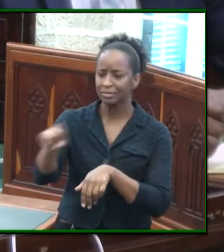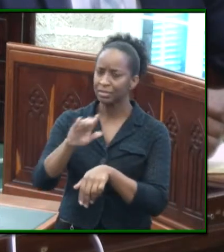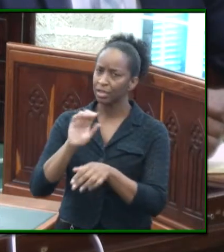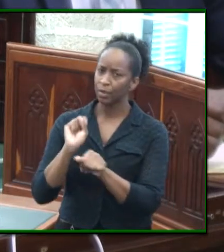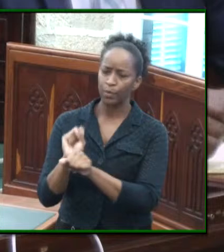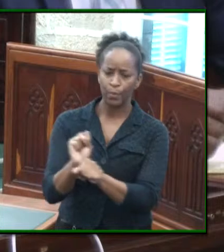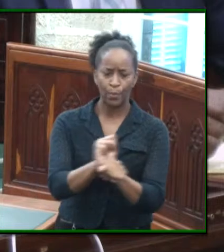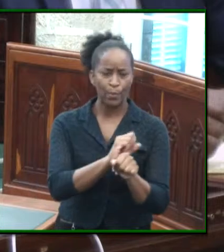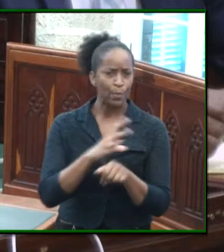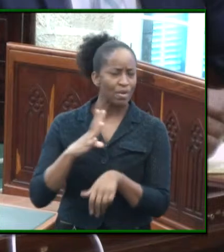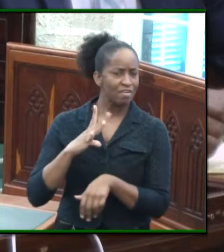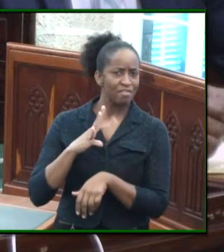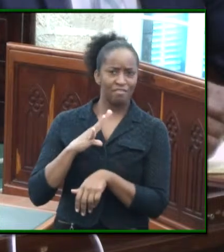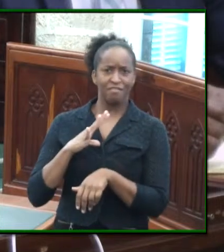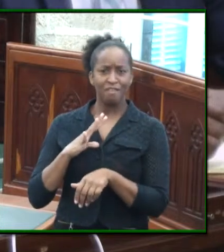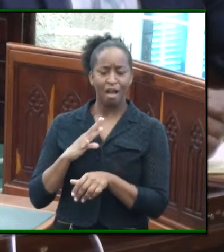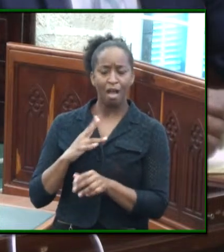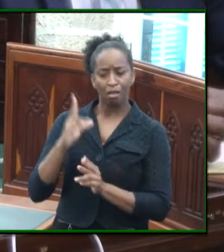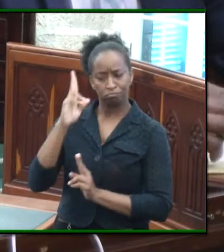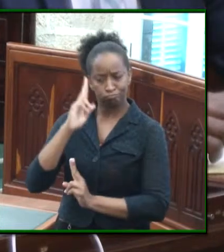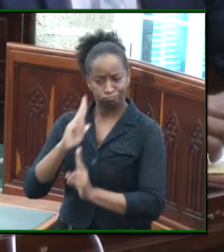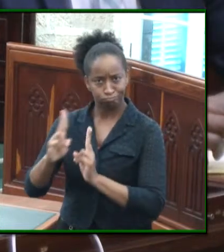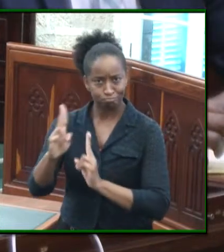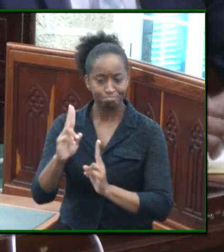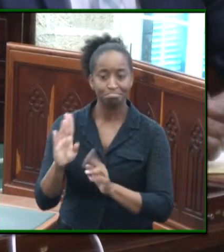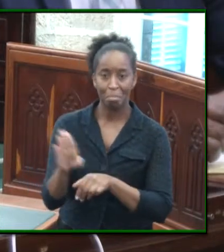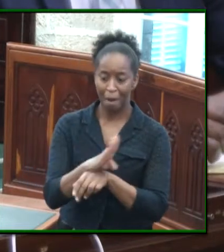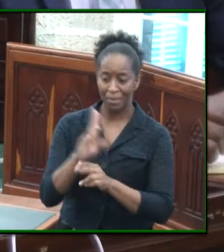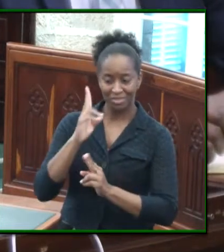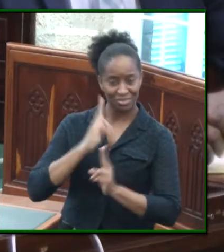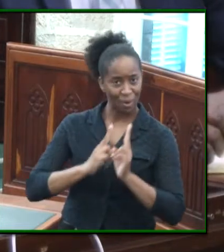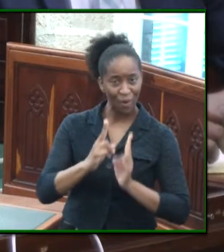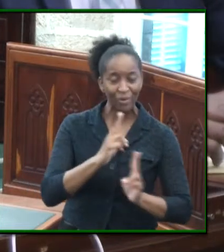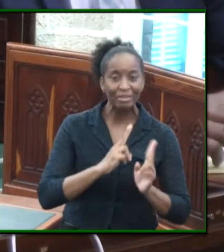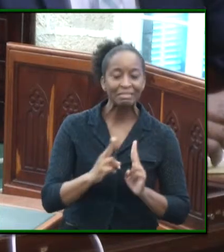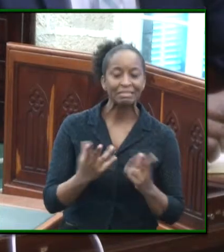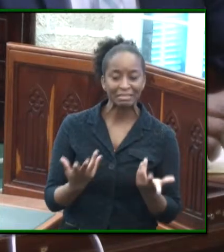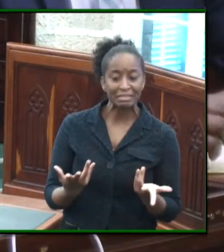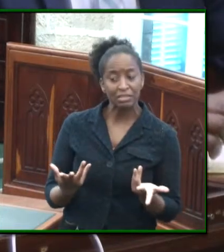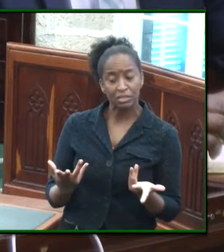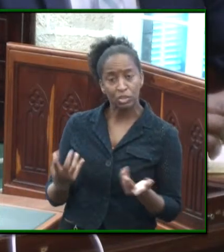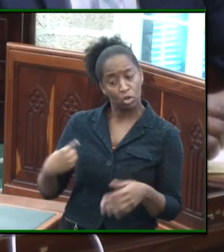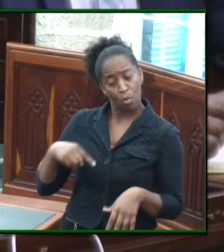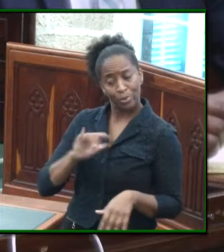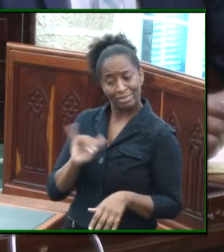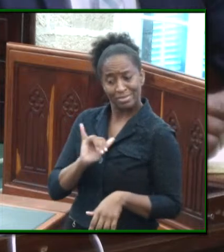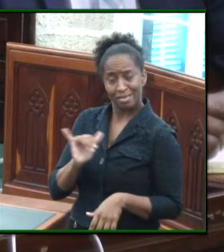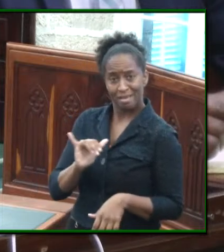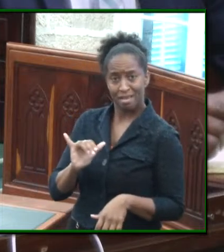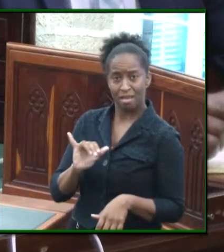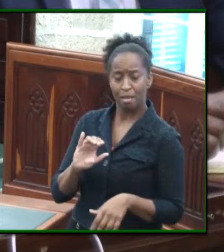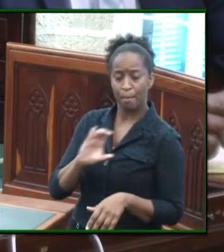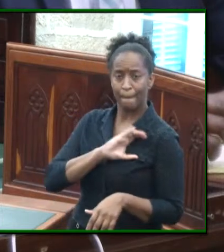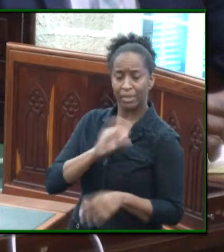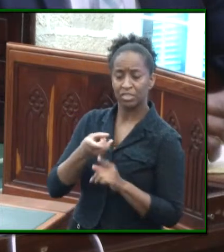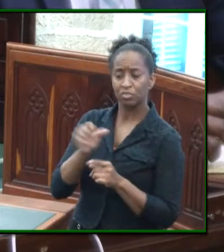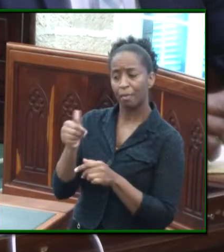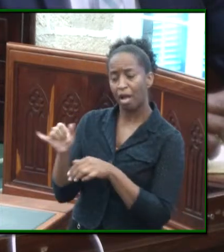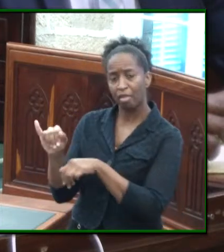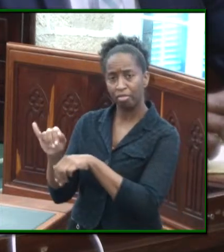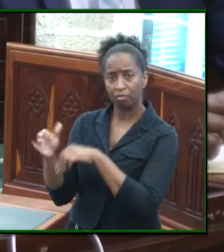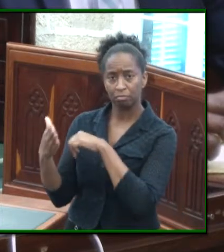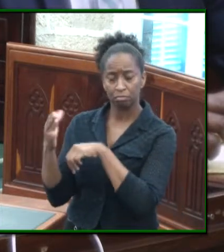overseas will be to our detriment. I do not think it would be. The police service has, at my request, prepared a